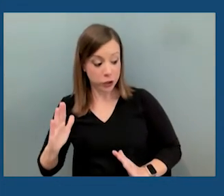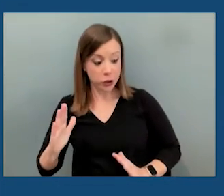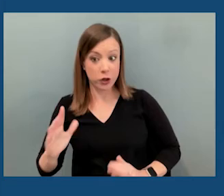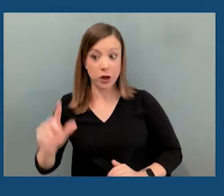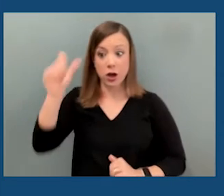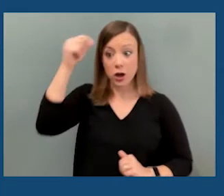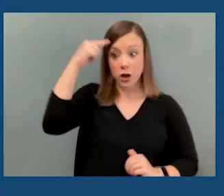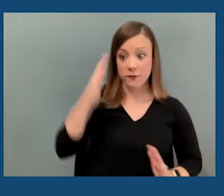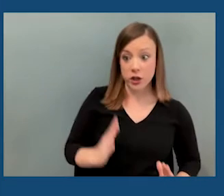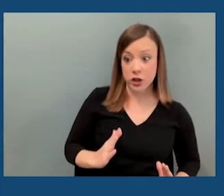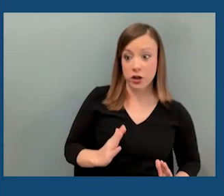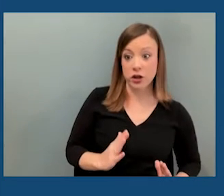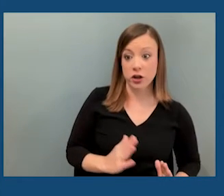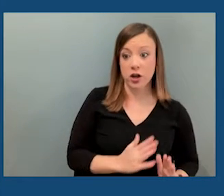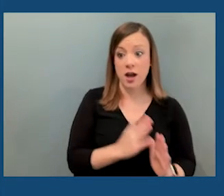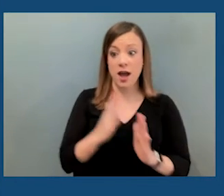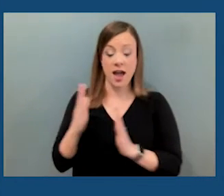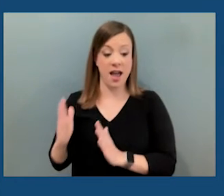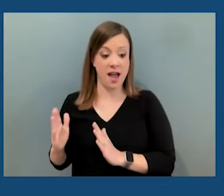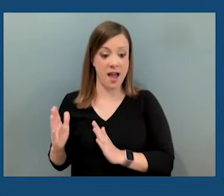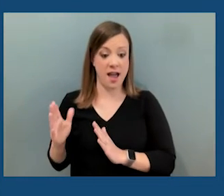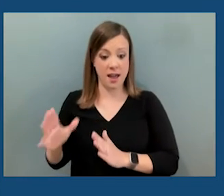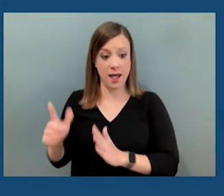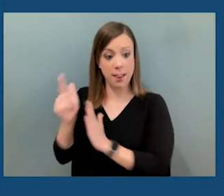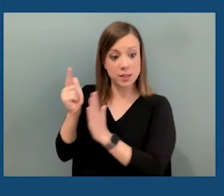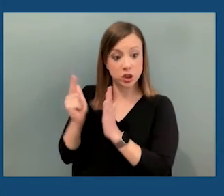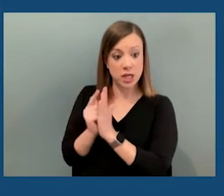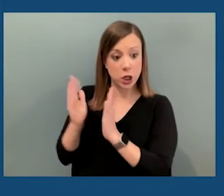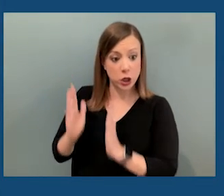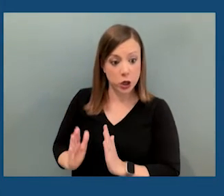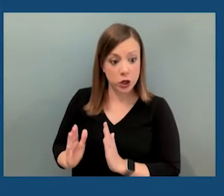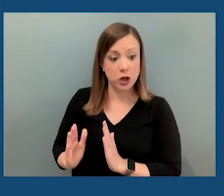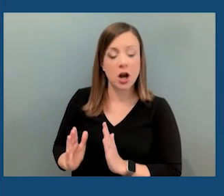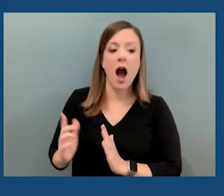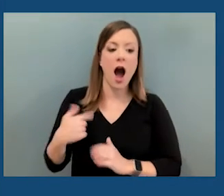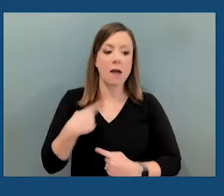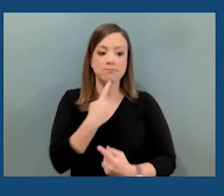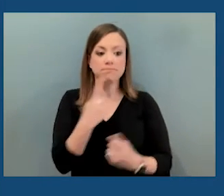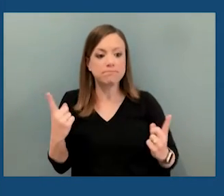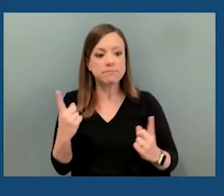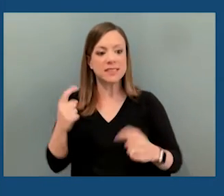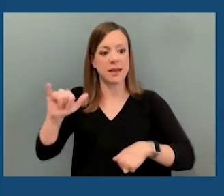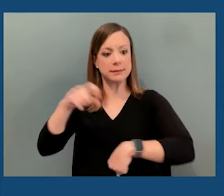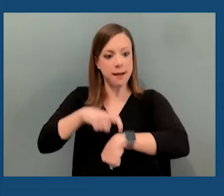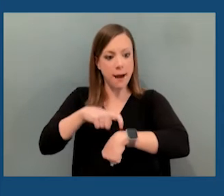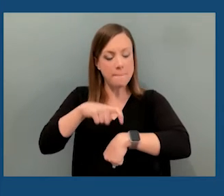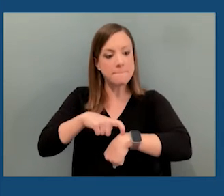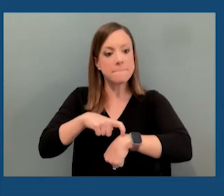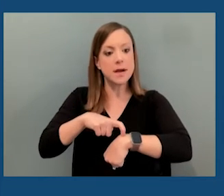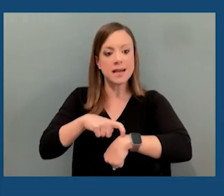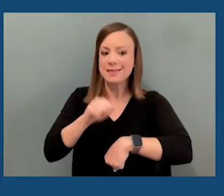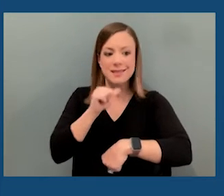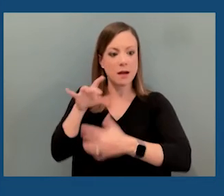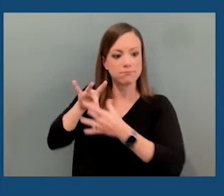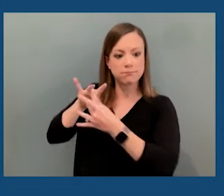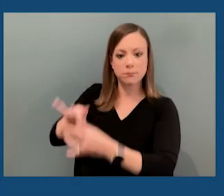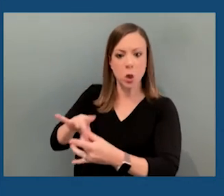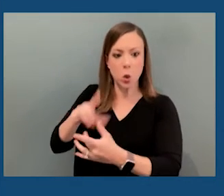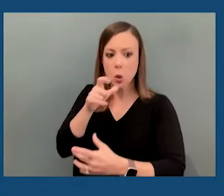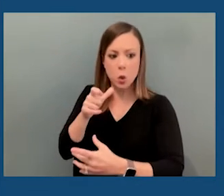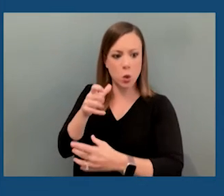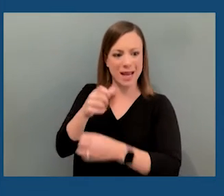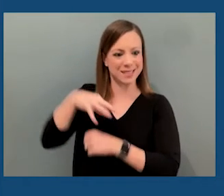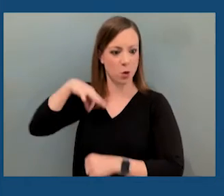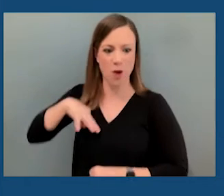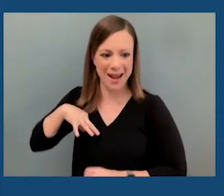rather radical. But I also said at the time, it's not about who gets the credit. It's about who gets stuff